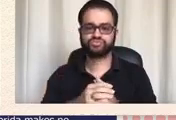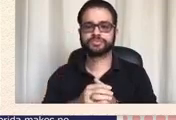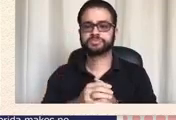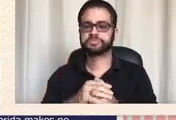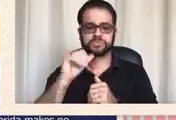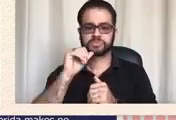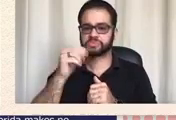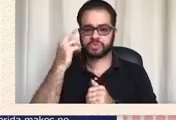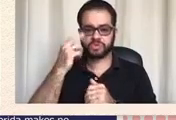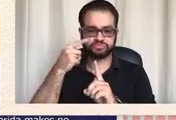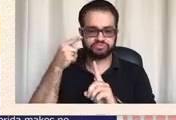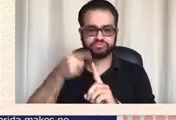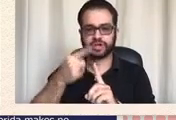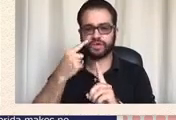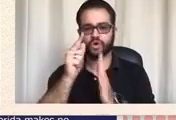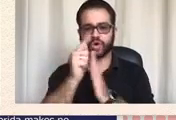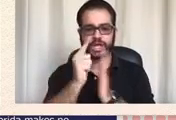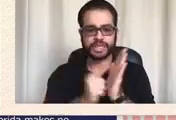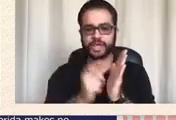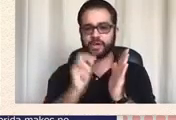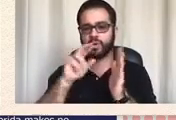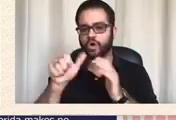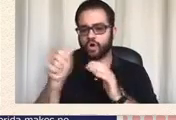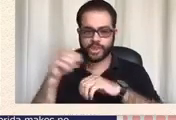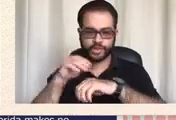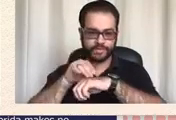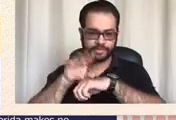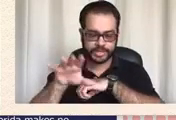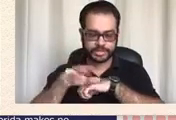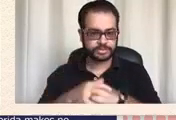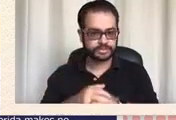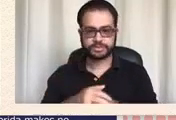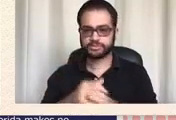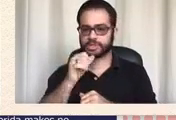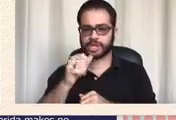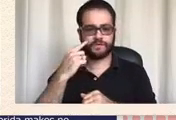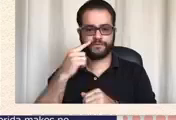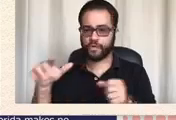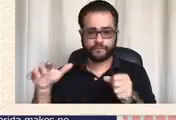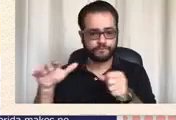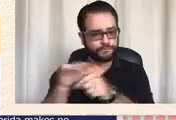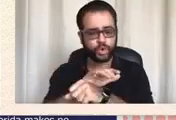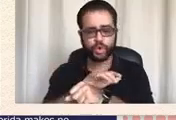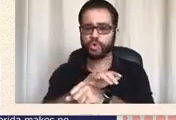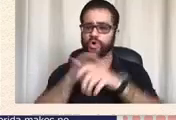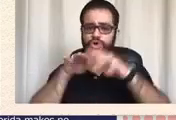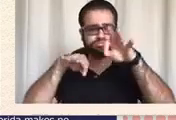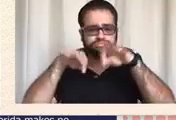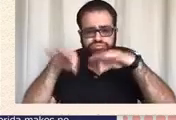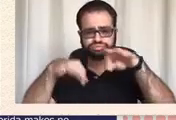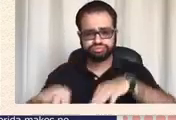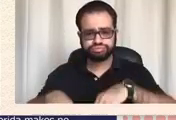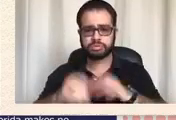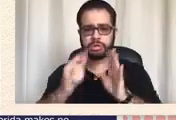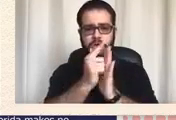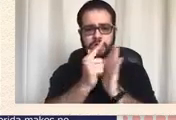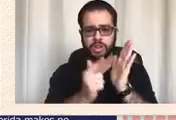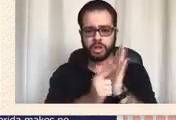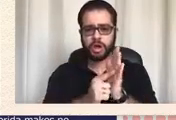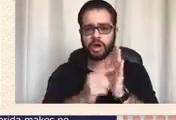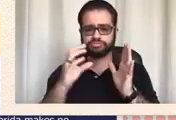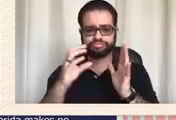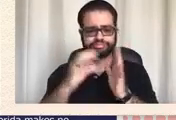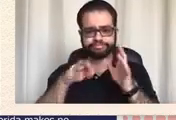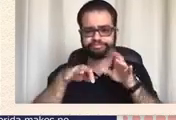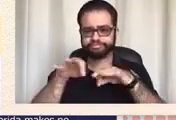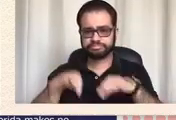as legal or other advice. It is not intended to be a full and exhaustive explanation of the law in any area and should not be used to replace